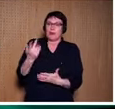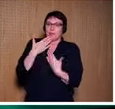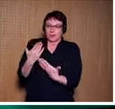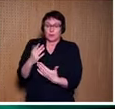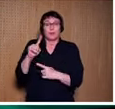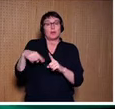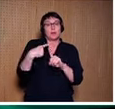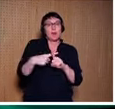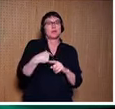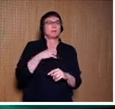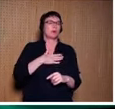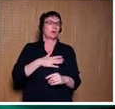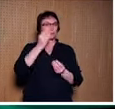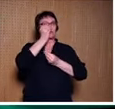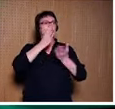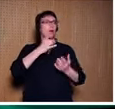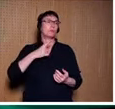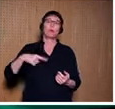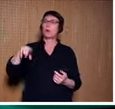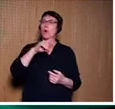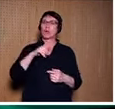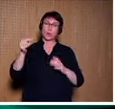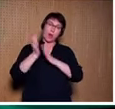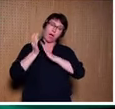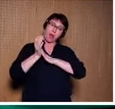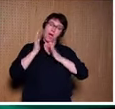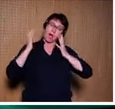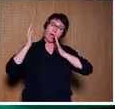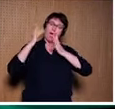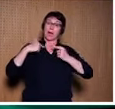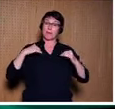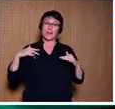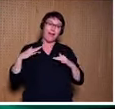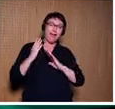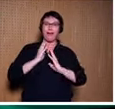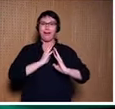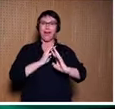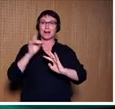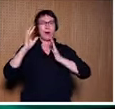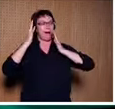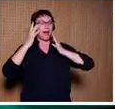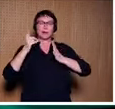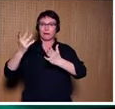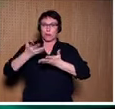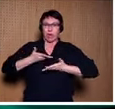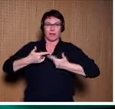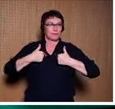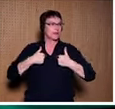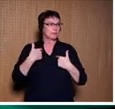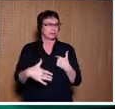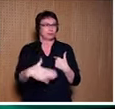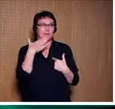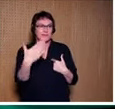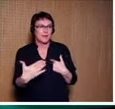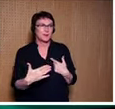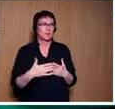thank you very much to all of you for the very, very warm welcome. What is evident to me, probably more than anything else,